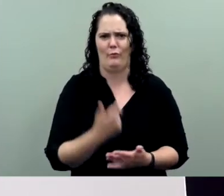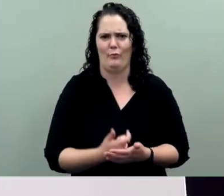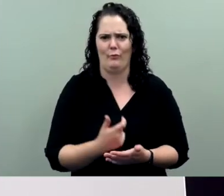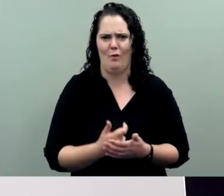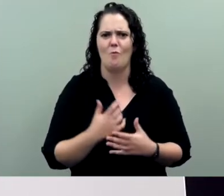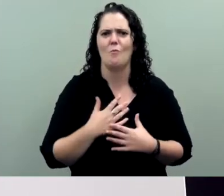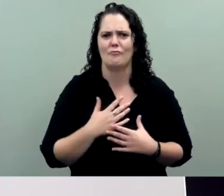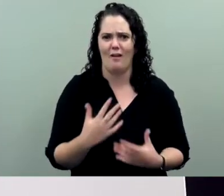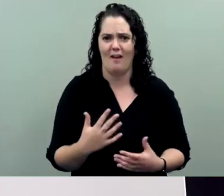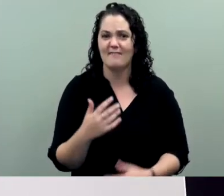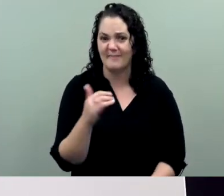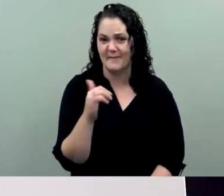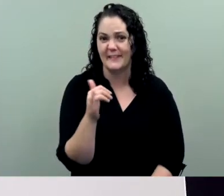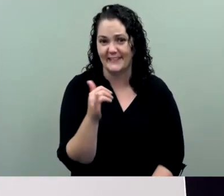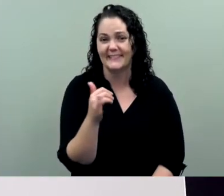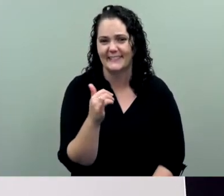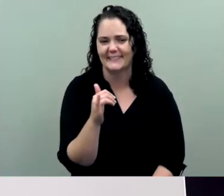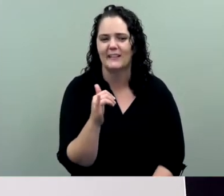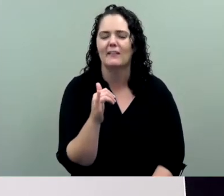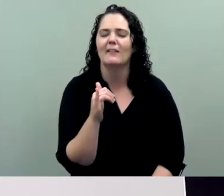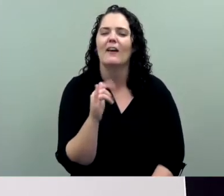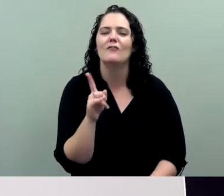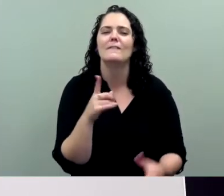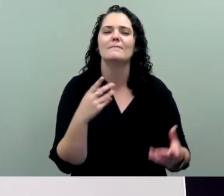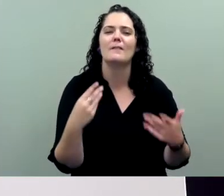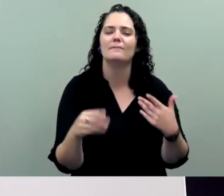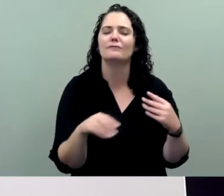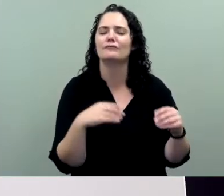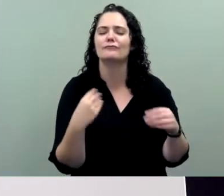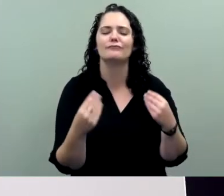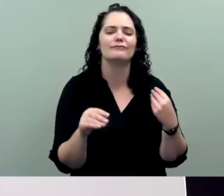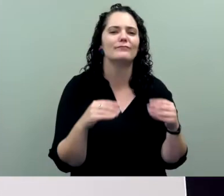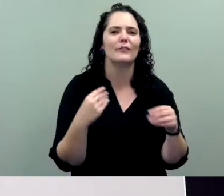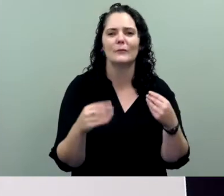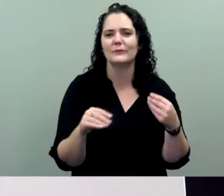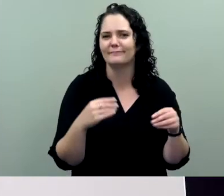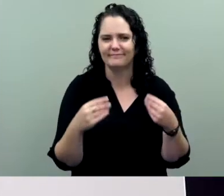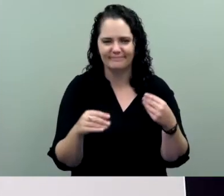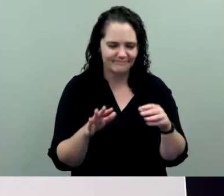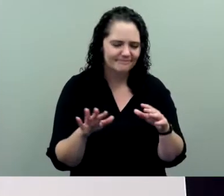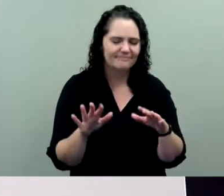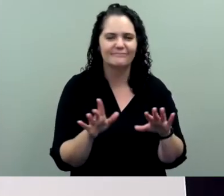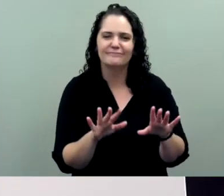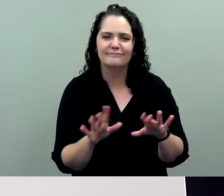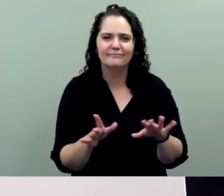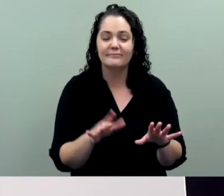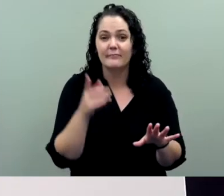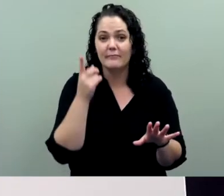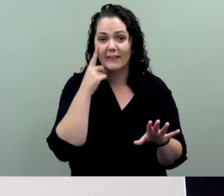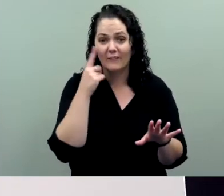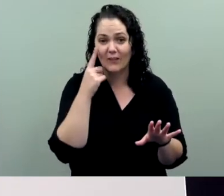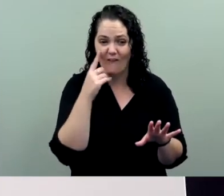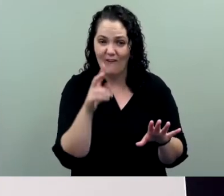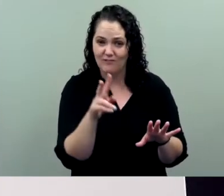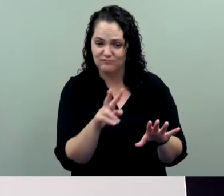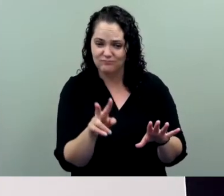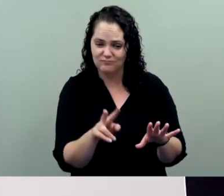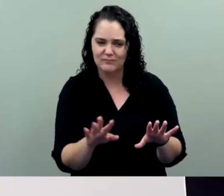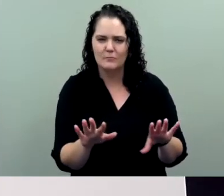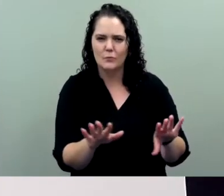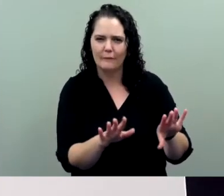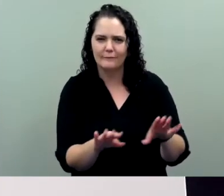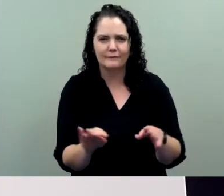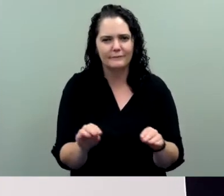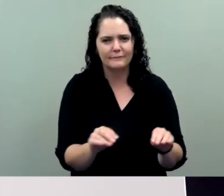be free. Let it be loose as you work there and think about that movement on the surface.